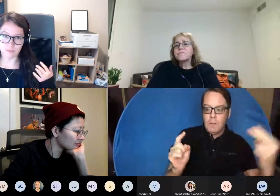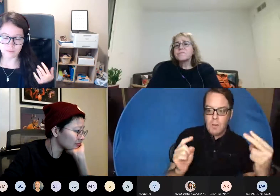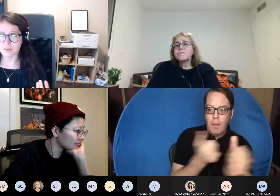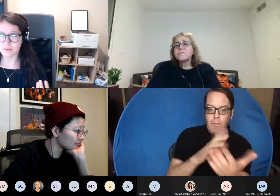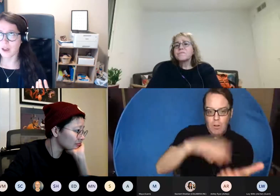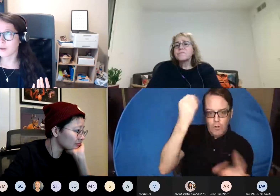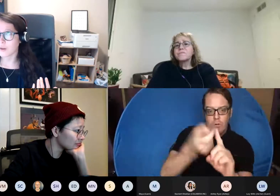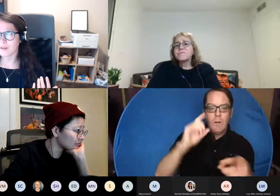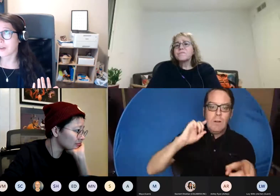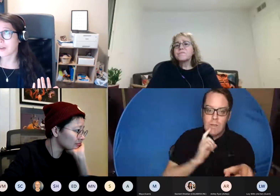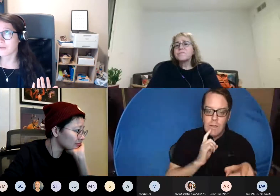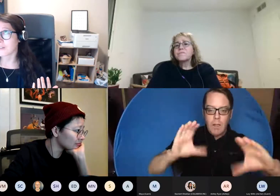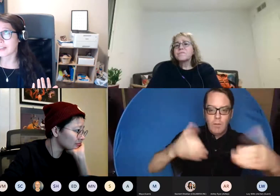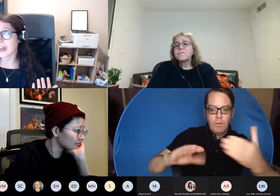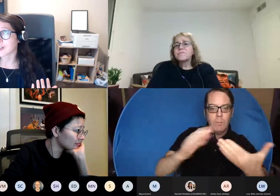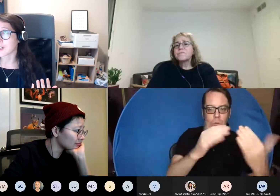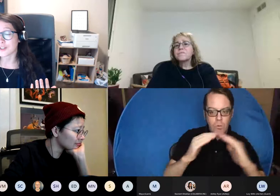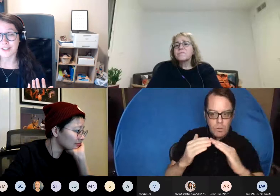in my